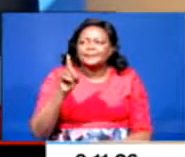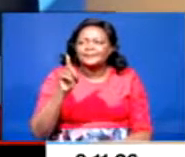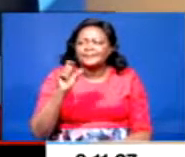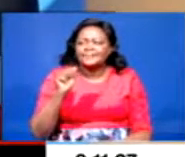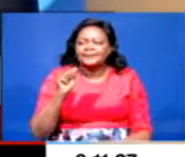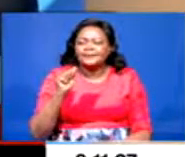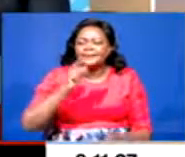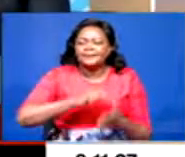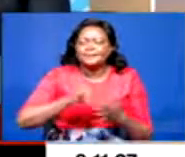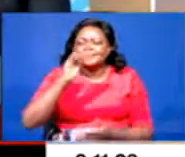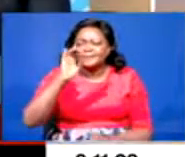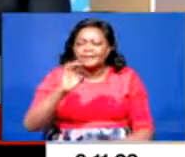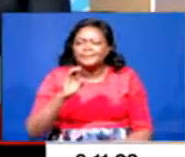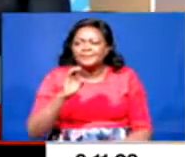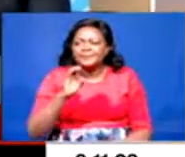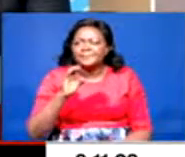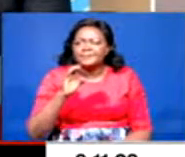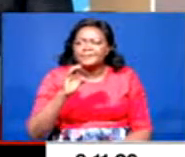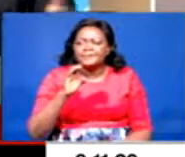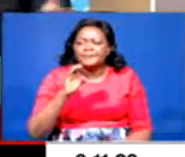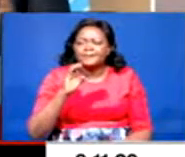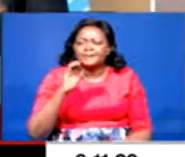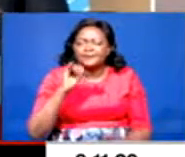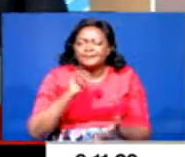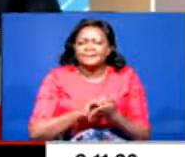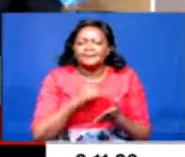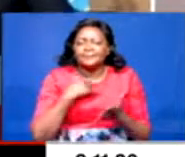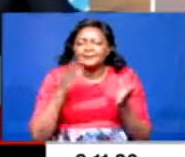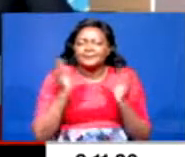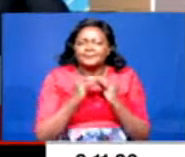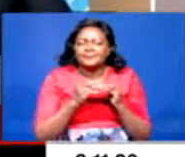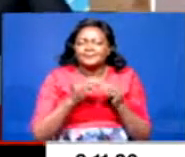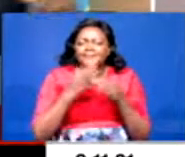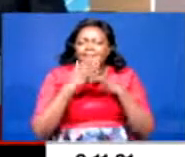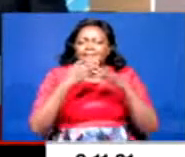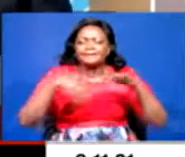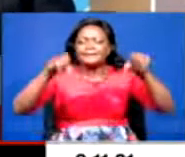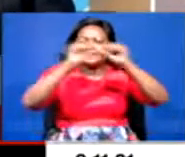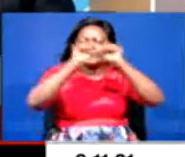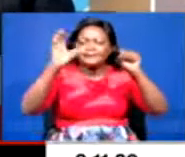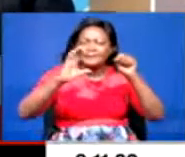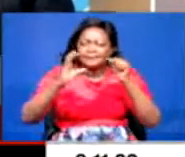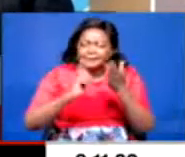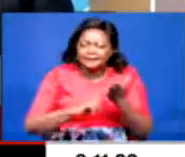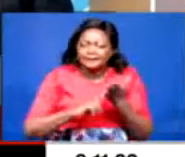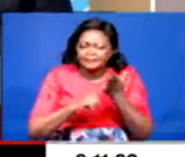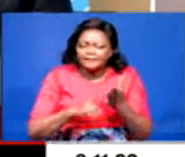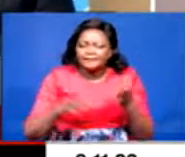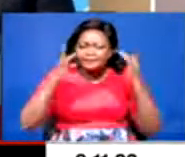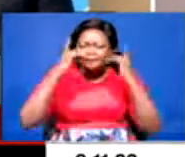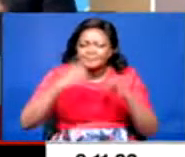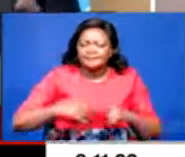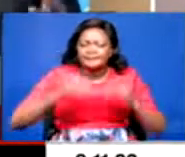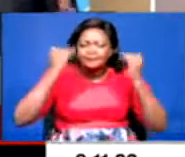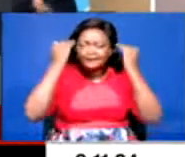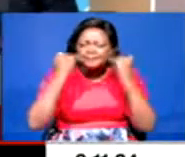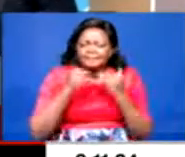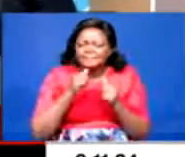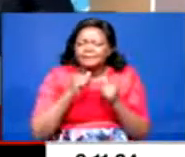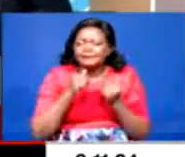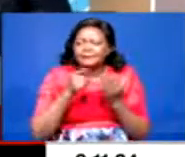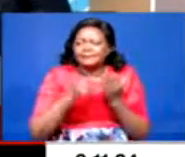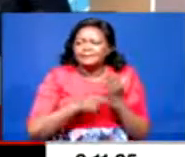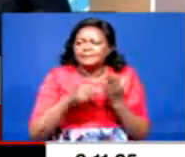IEBC chairperson seeking a meeting between presidential candidates to discuss the decision by the High Court on the manual register thing and